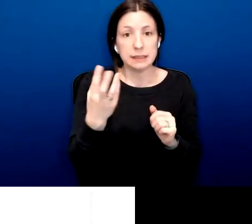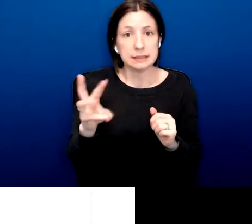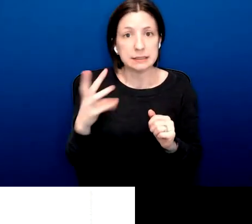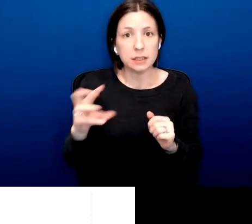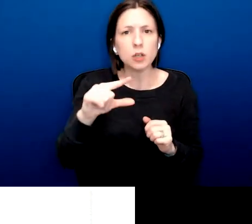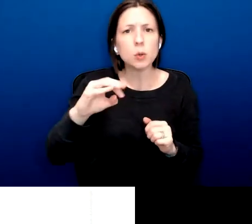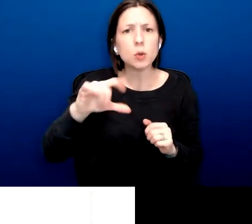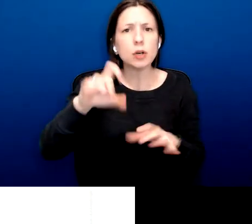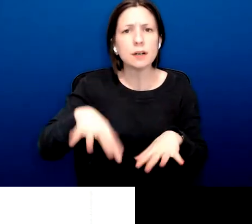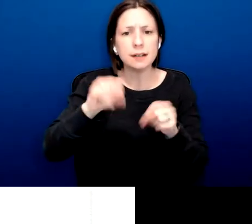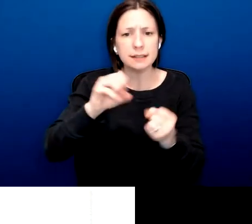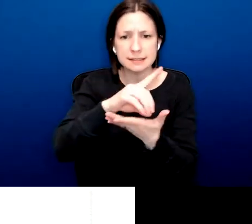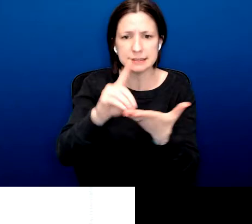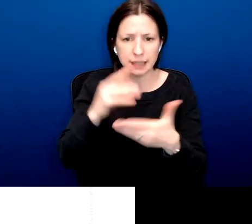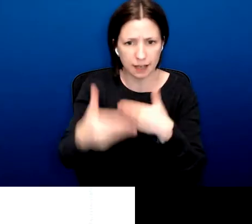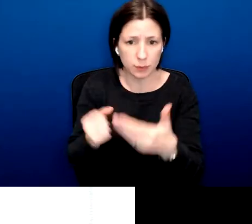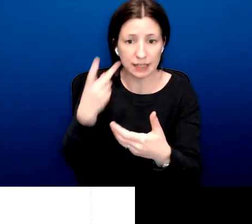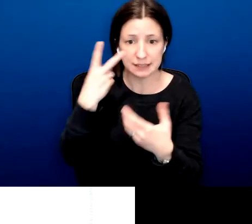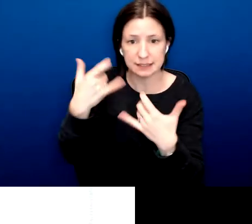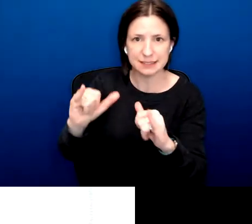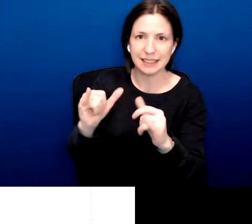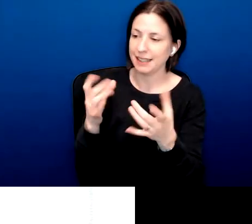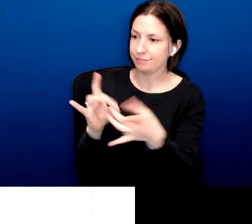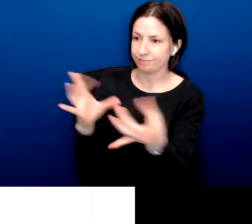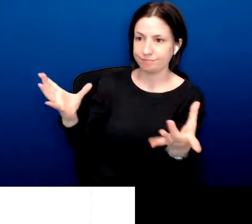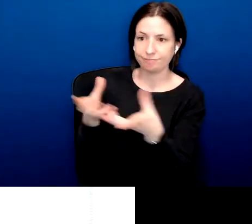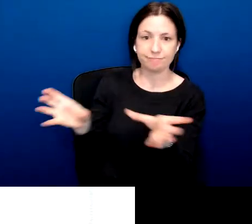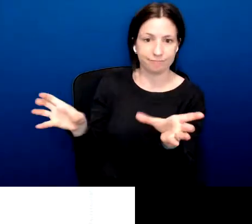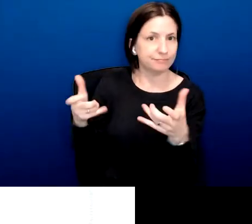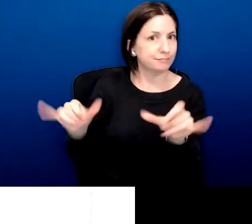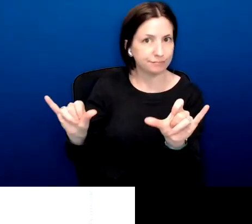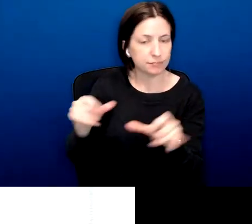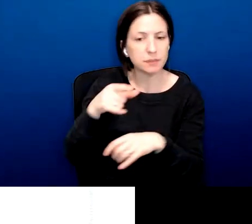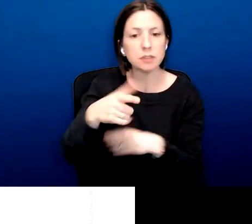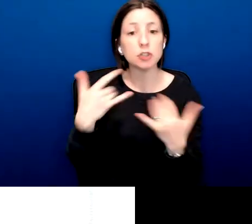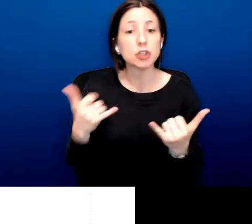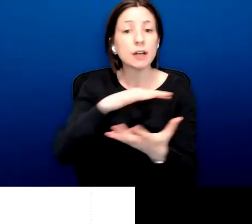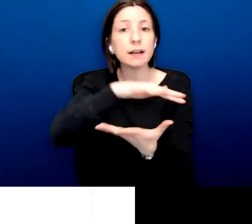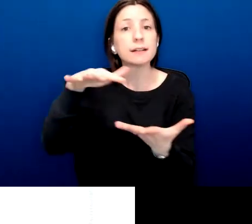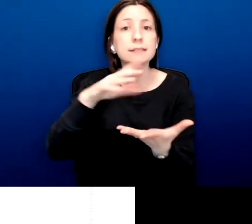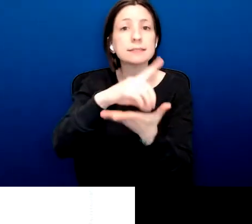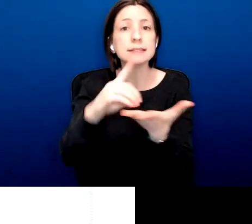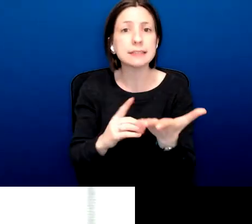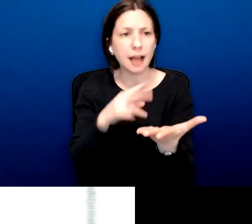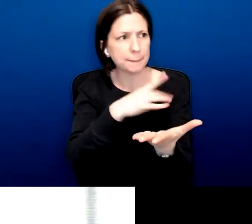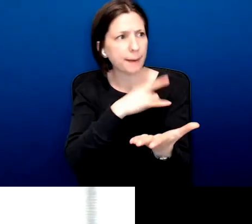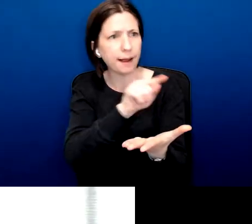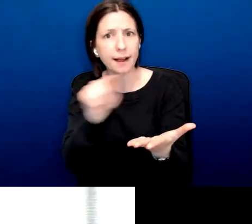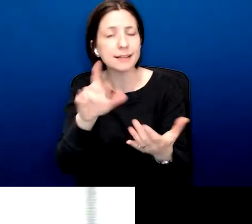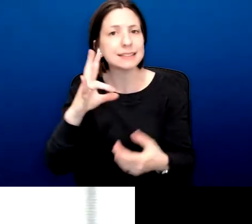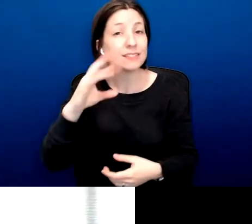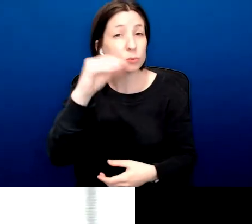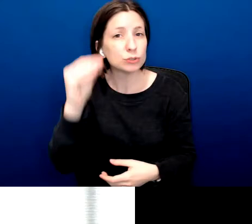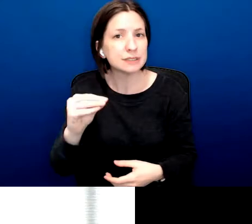did a design census, and we can see there's still a disconnect. Taking a look at the current landscape of design, there's only 7%